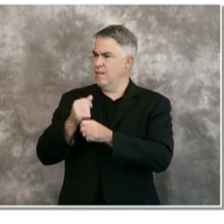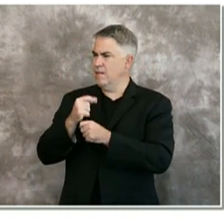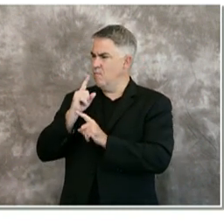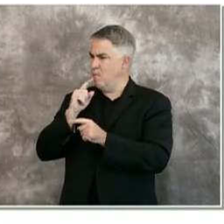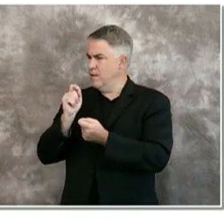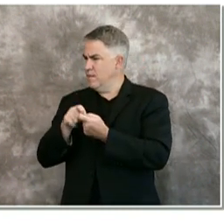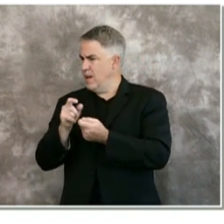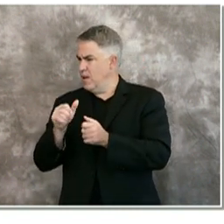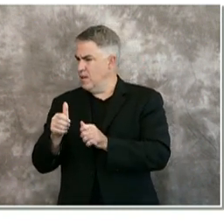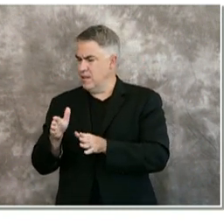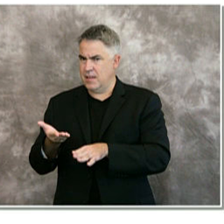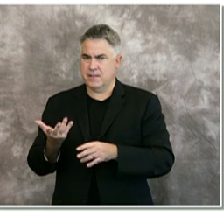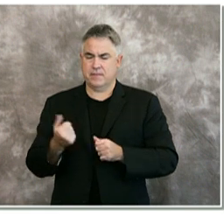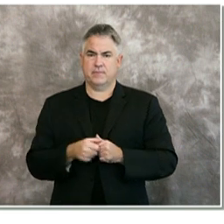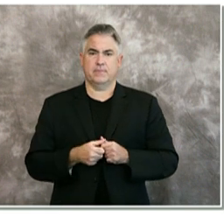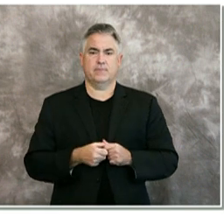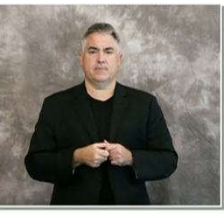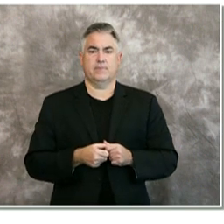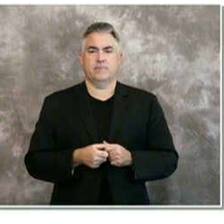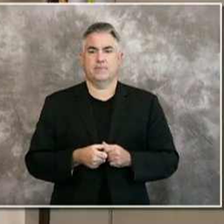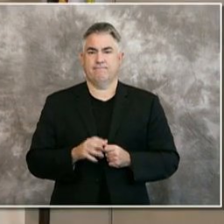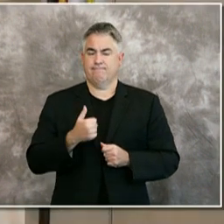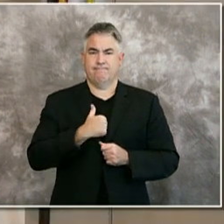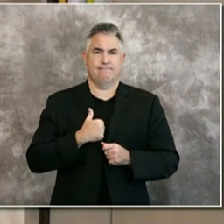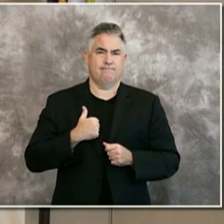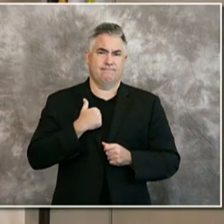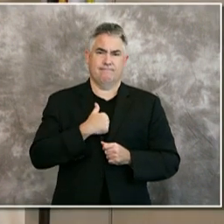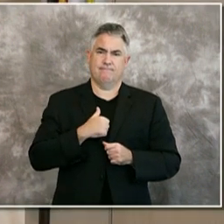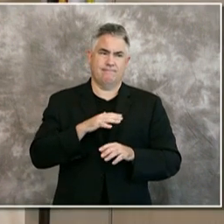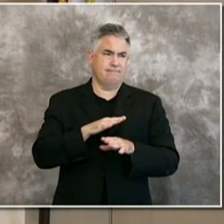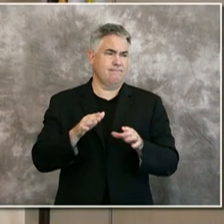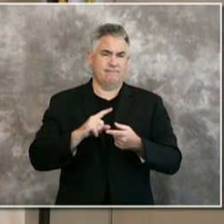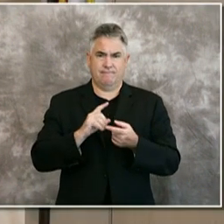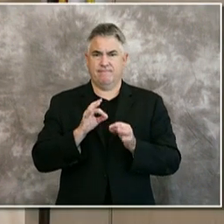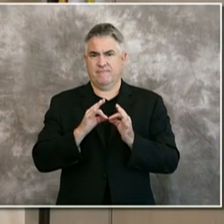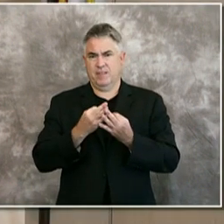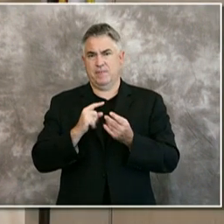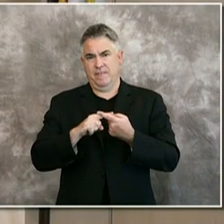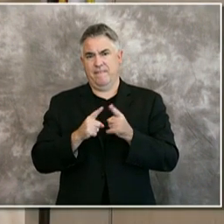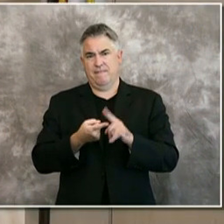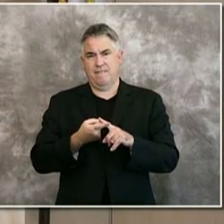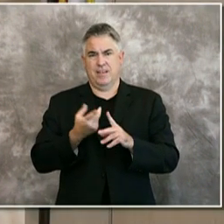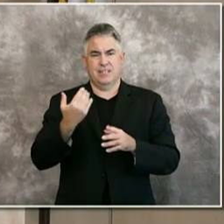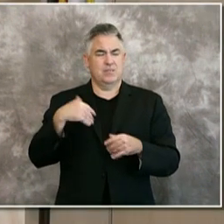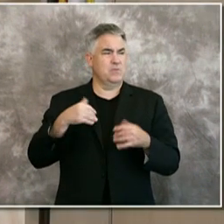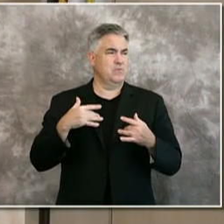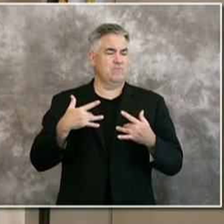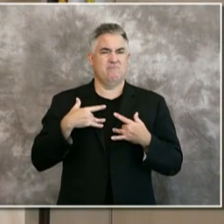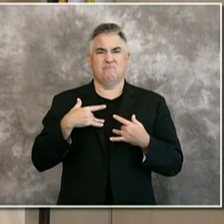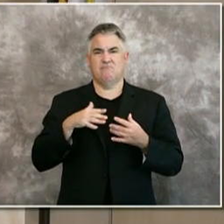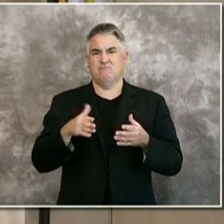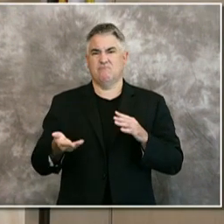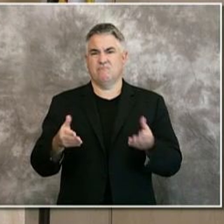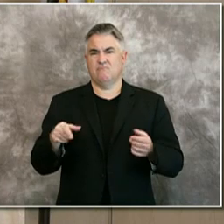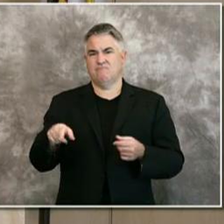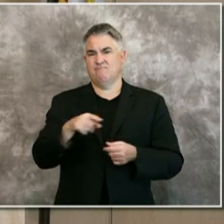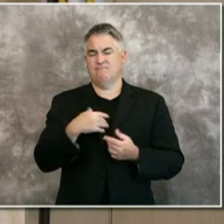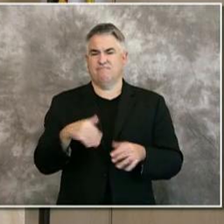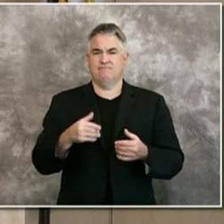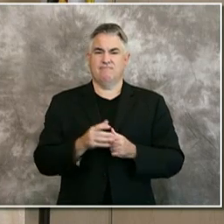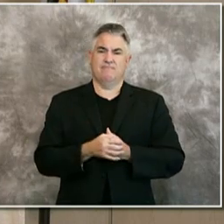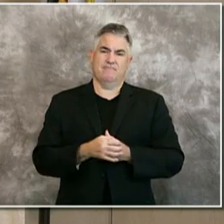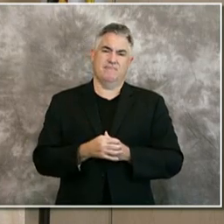always, our sincerest condolences and sympathies go out to the family members and friends of all of the cases that